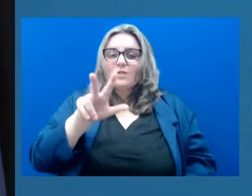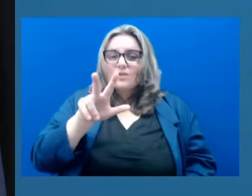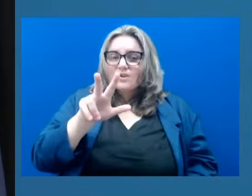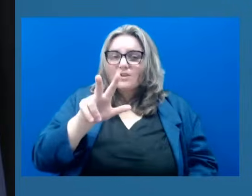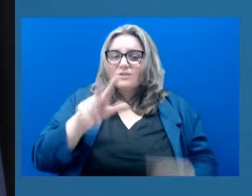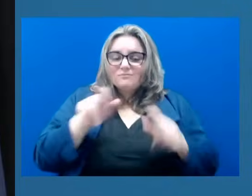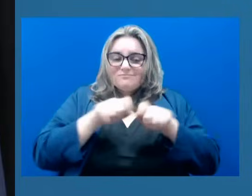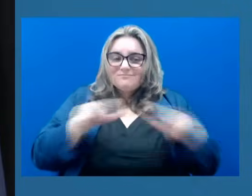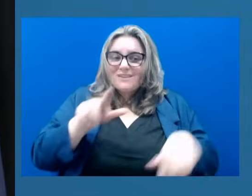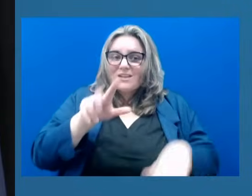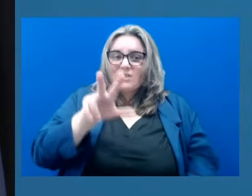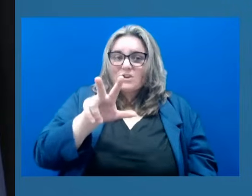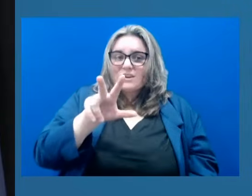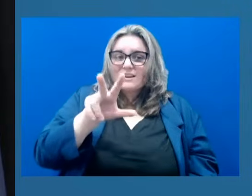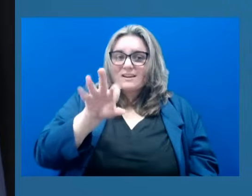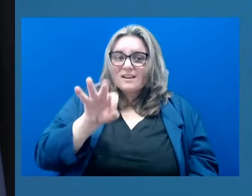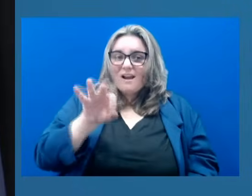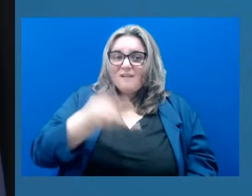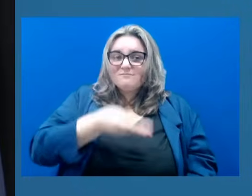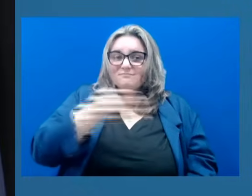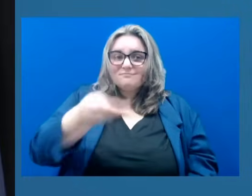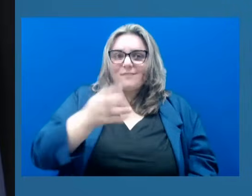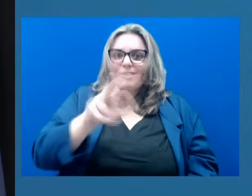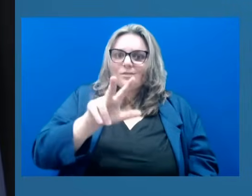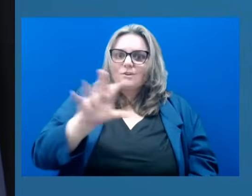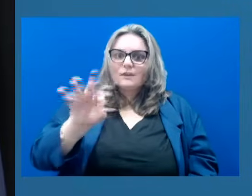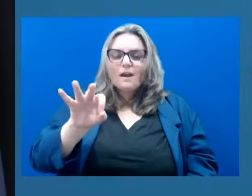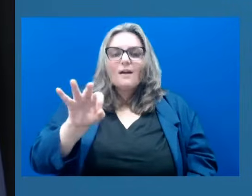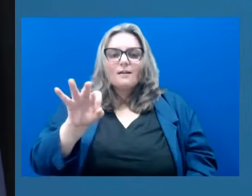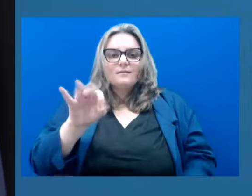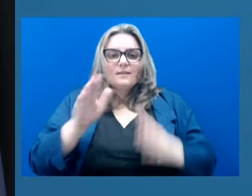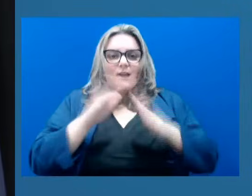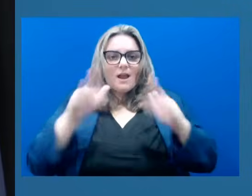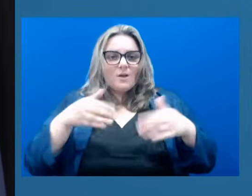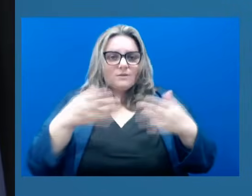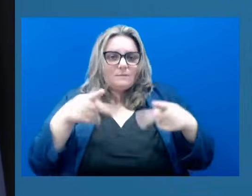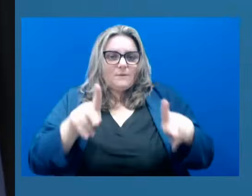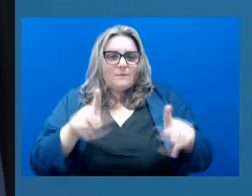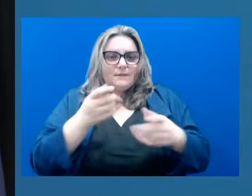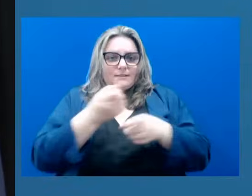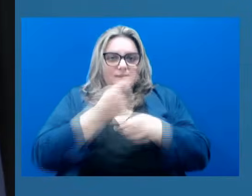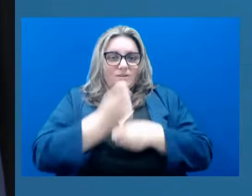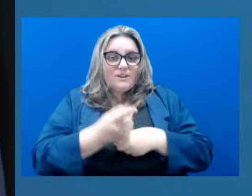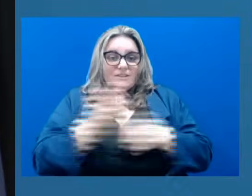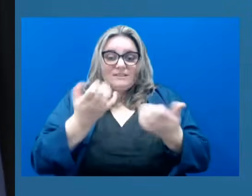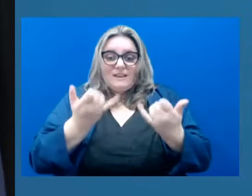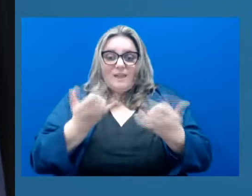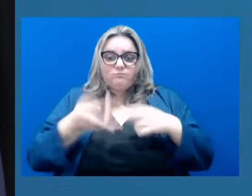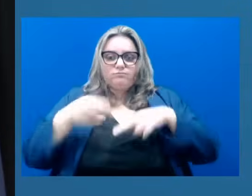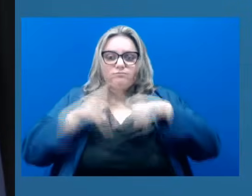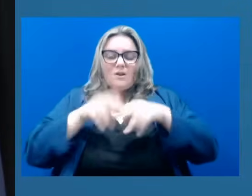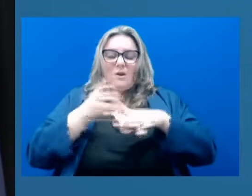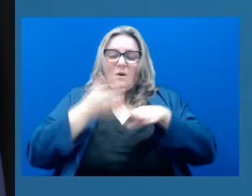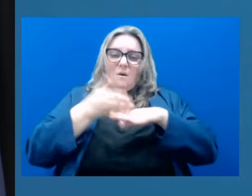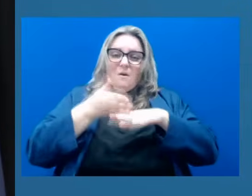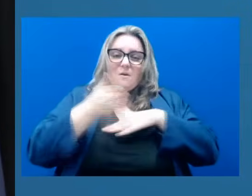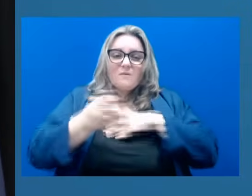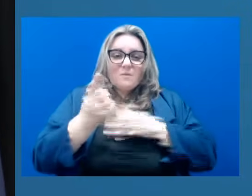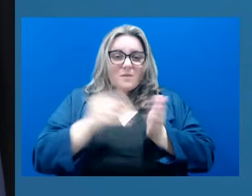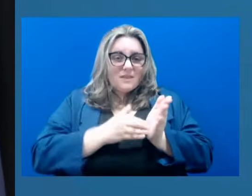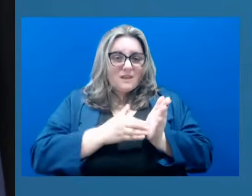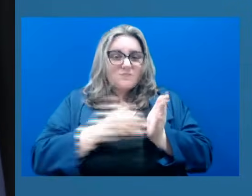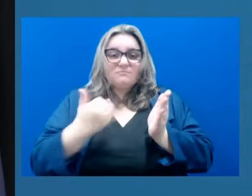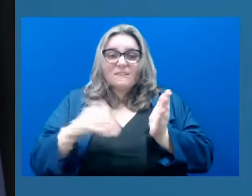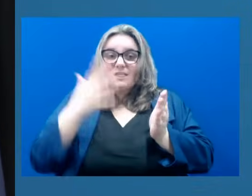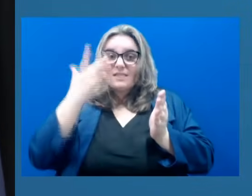housing permits a year. And now it's over 1,000. So look at that jump. And that's why this place has become so